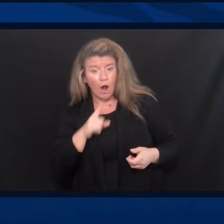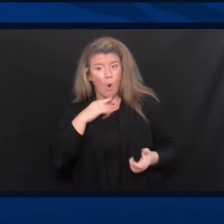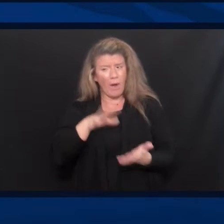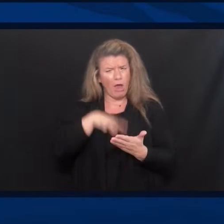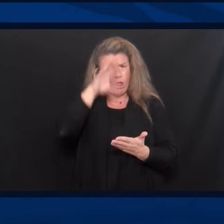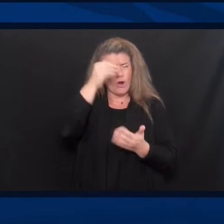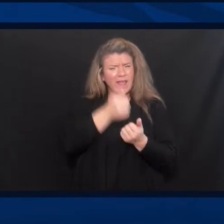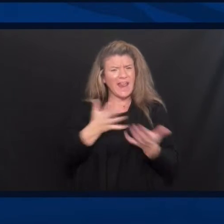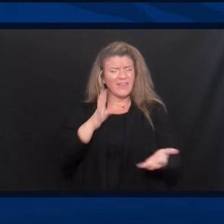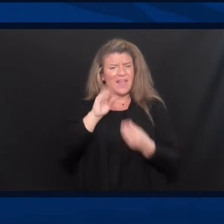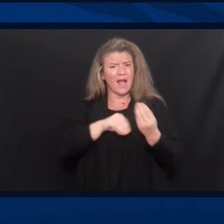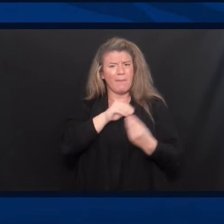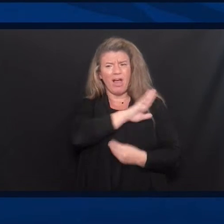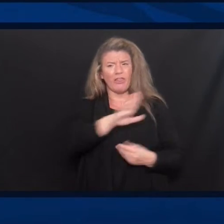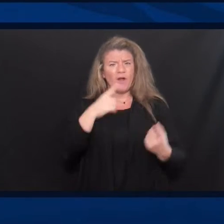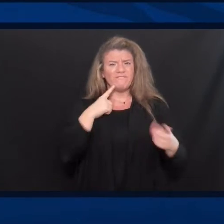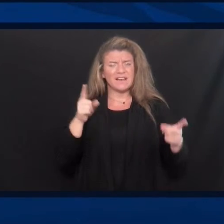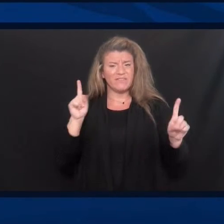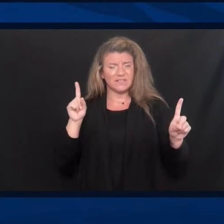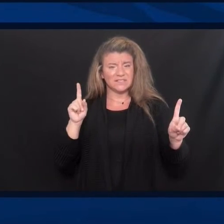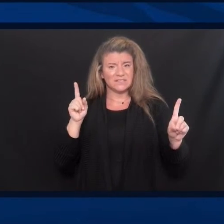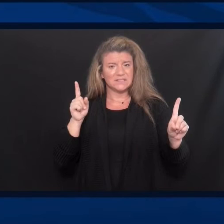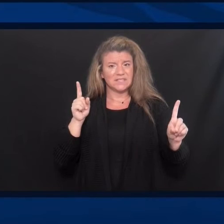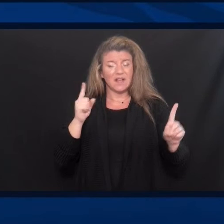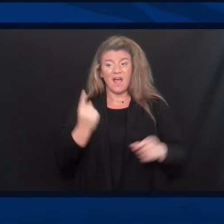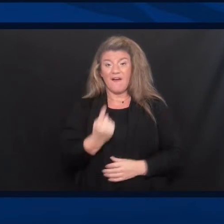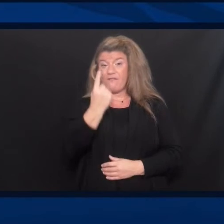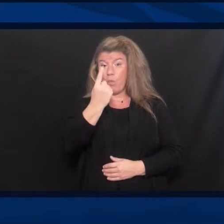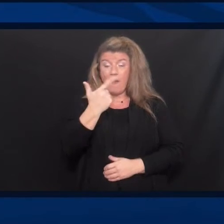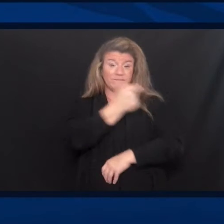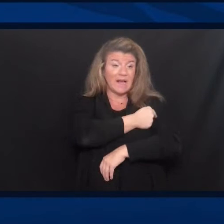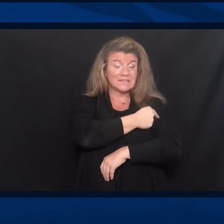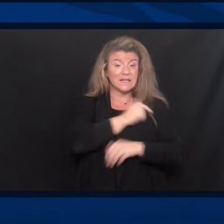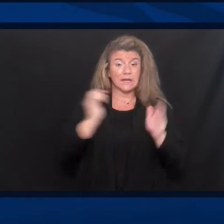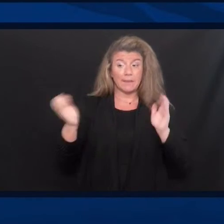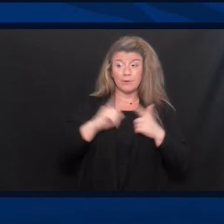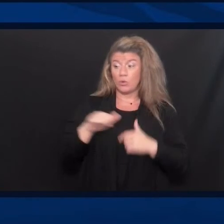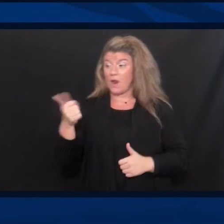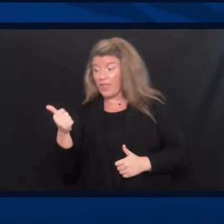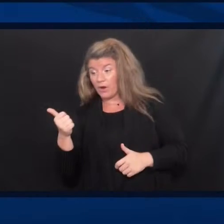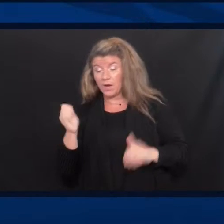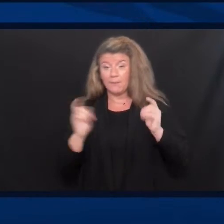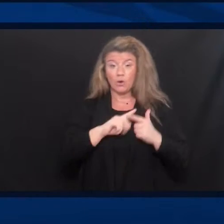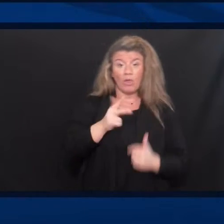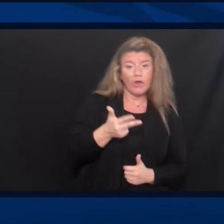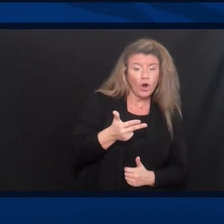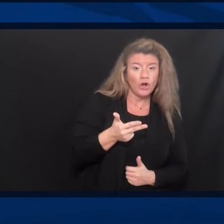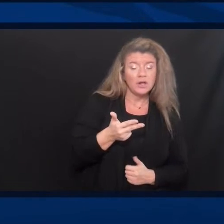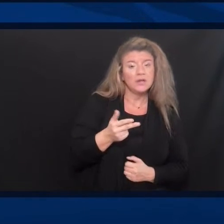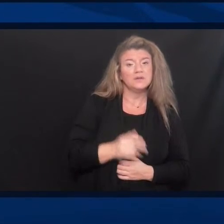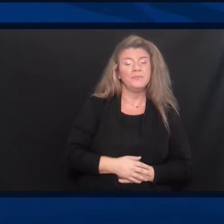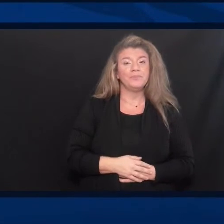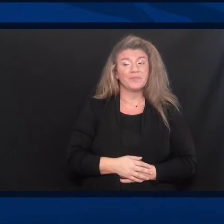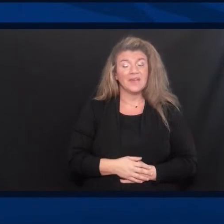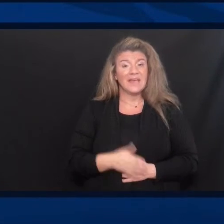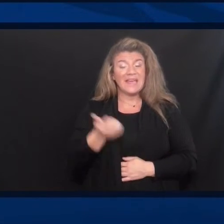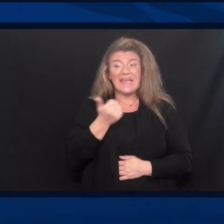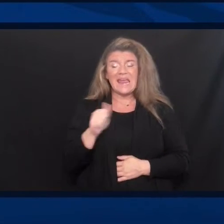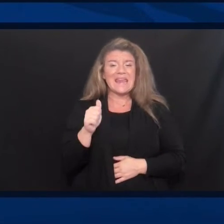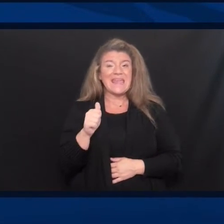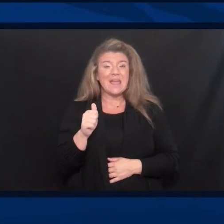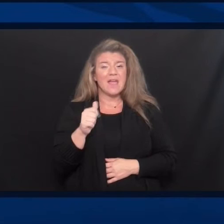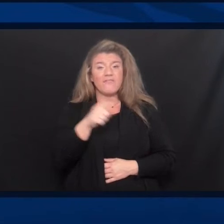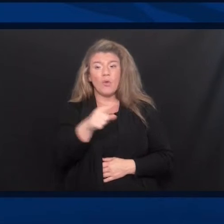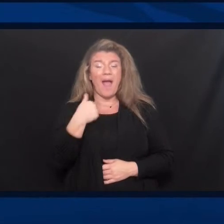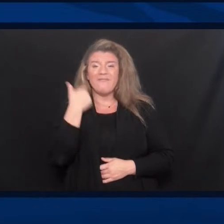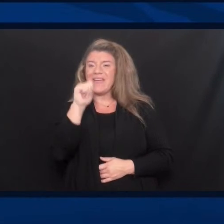the effectiveness of one vaccine versus another versus a third? If you all have